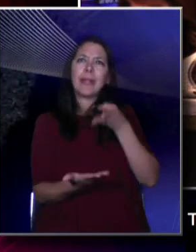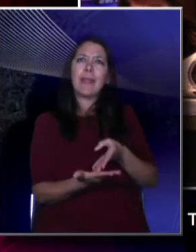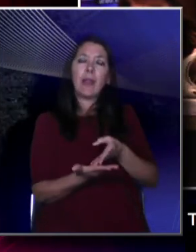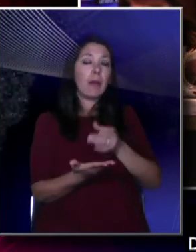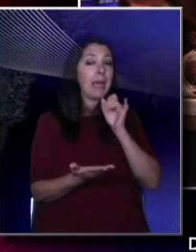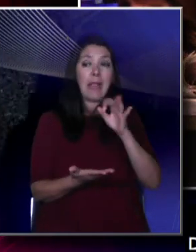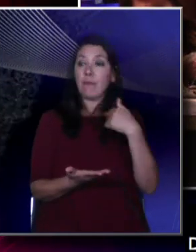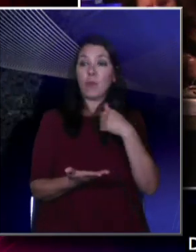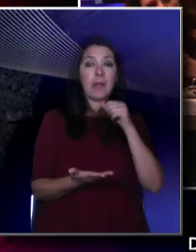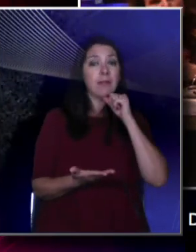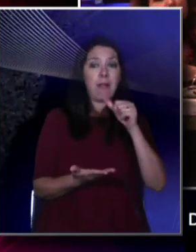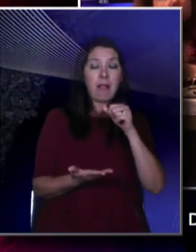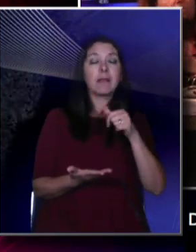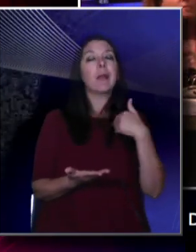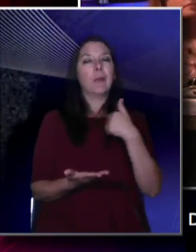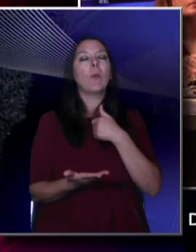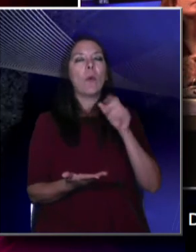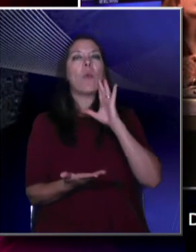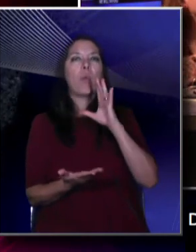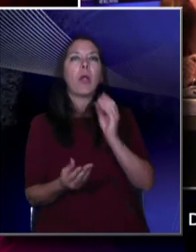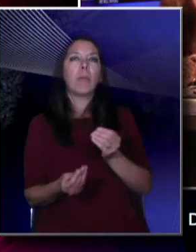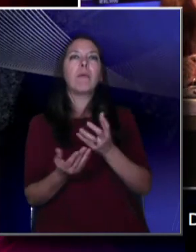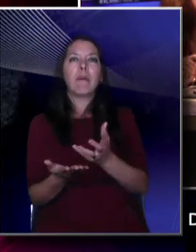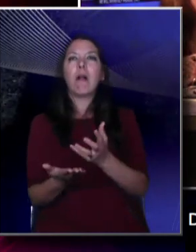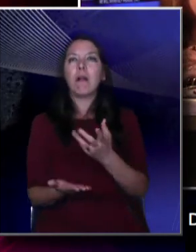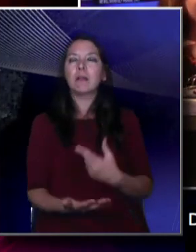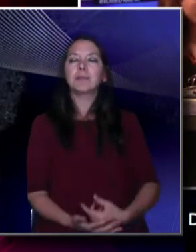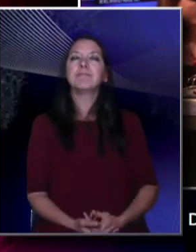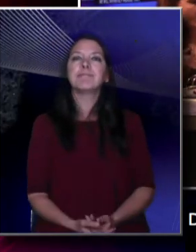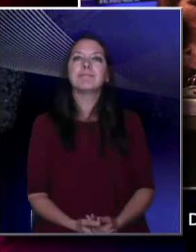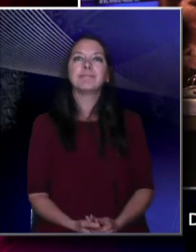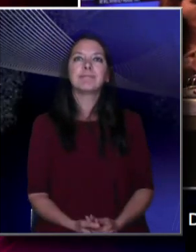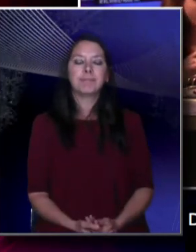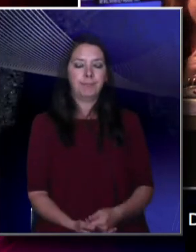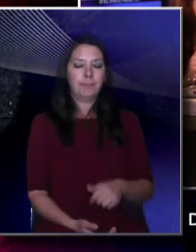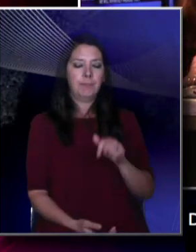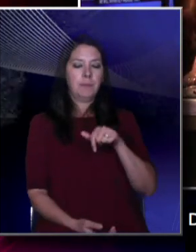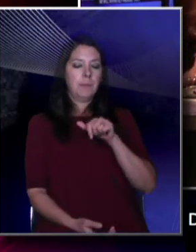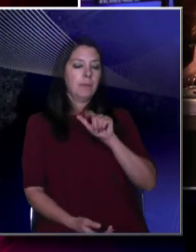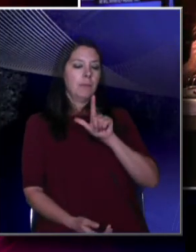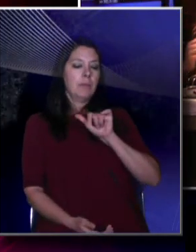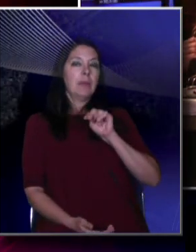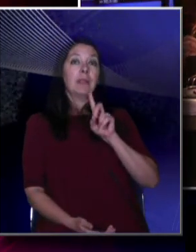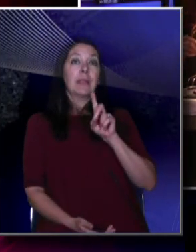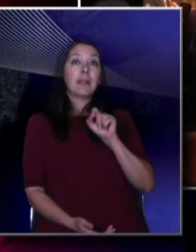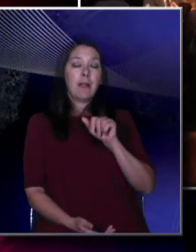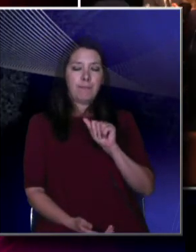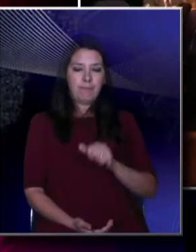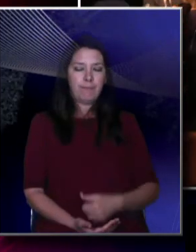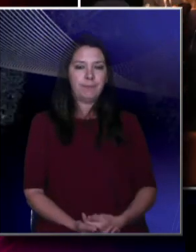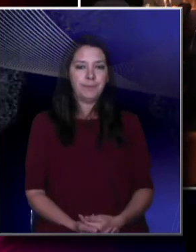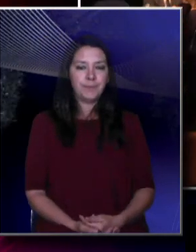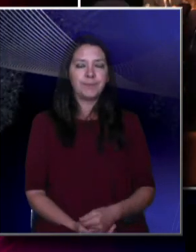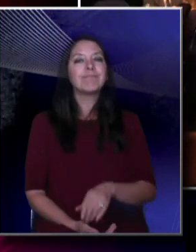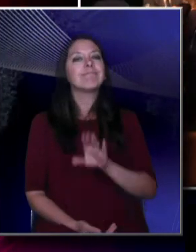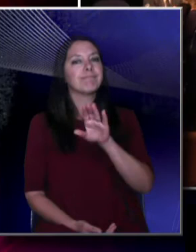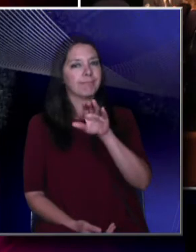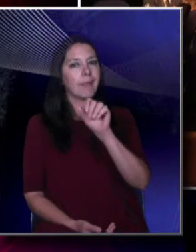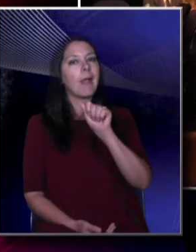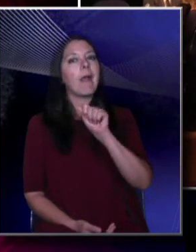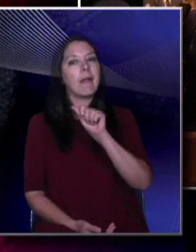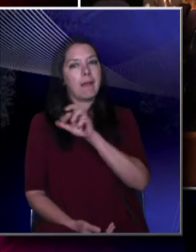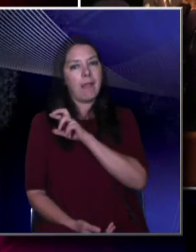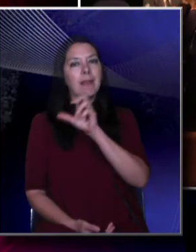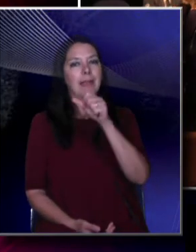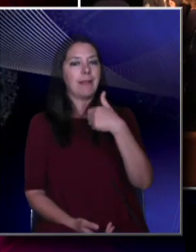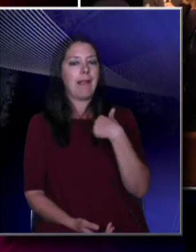we will definitely provide that. This is Linda. Yes, and I did